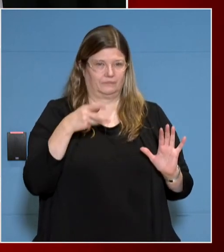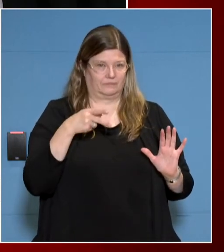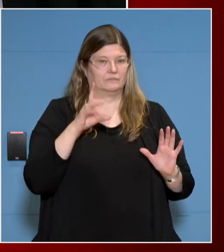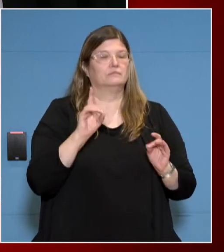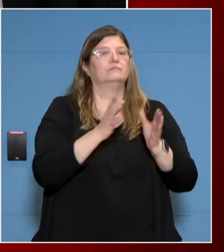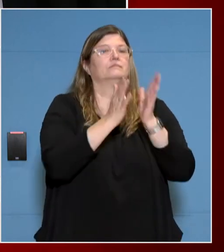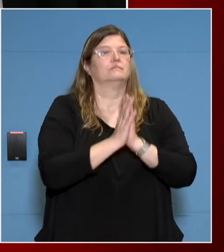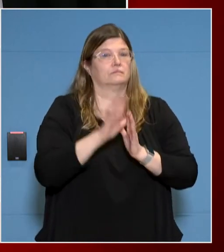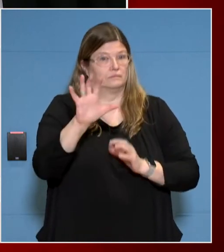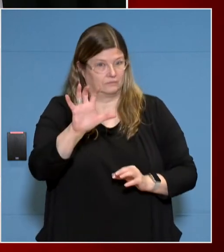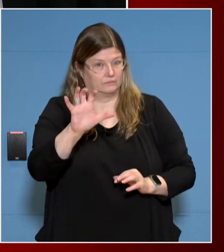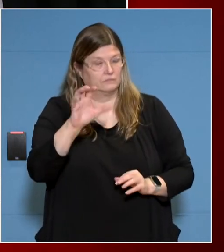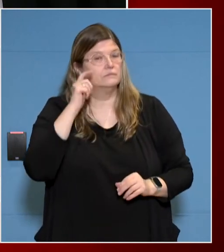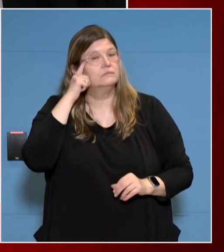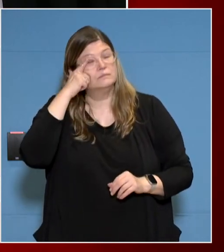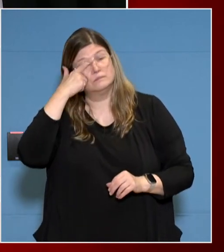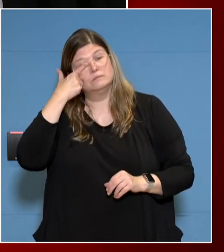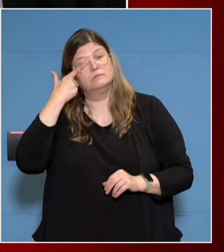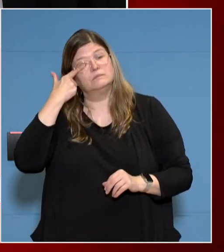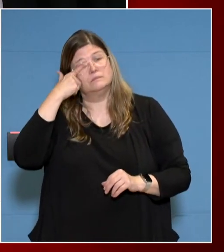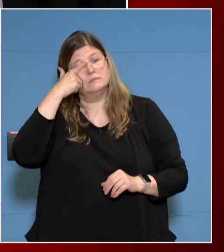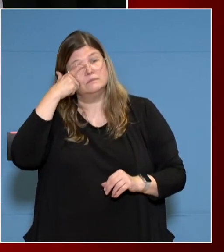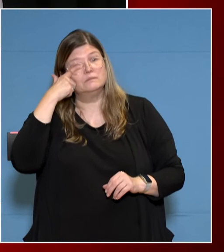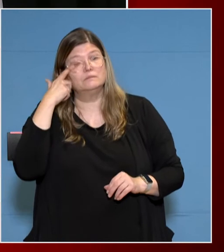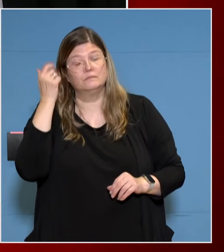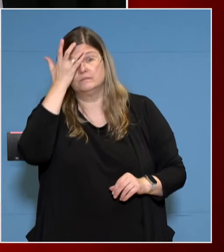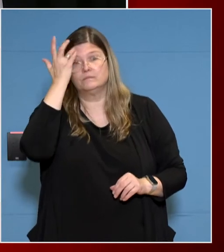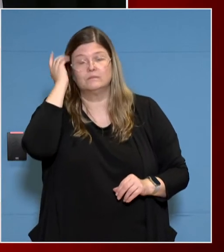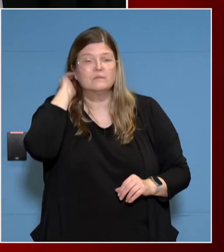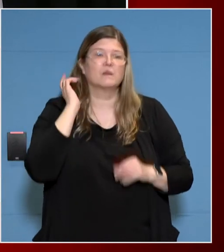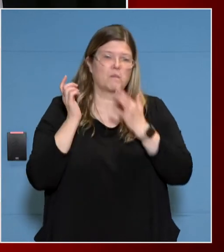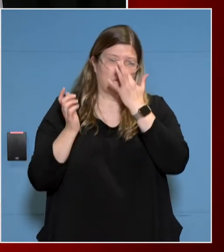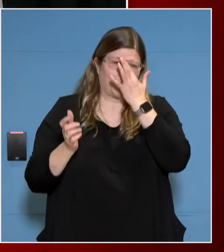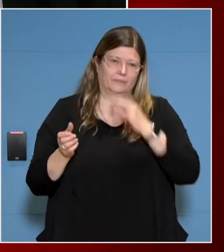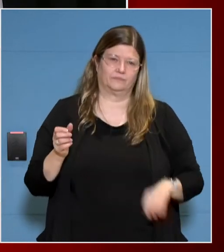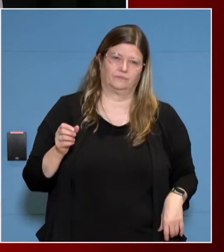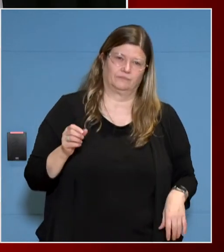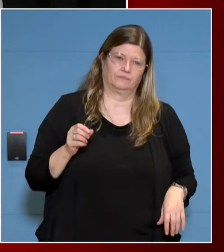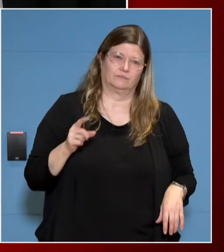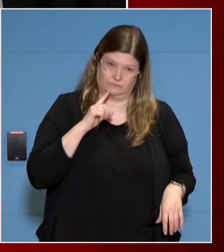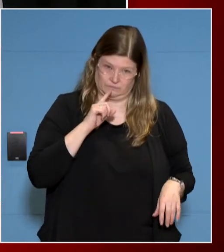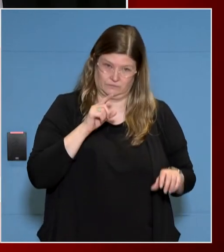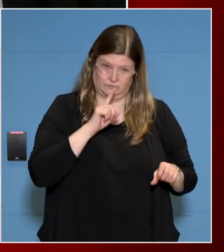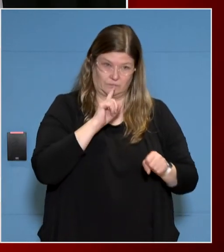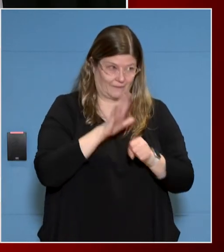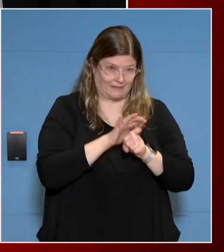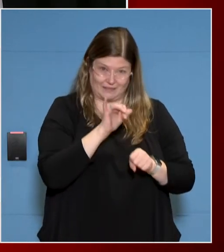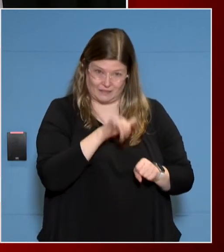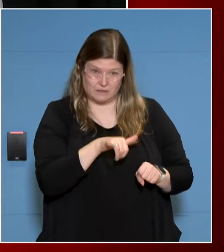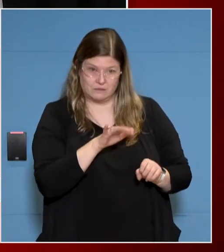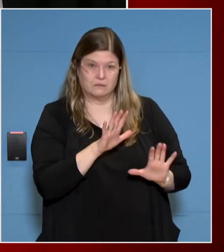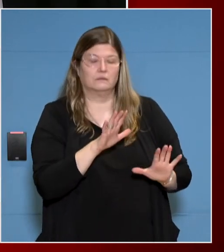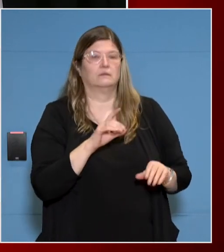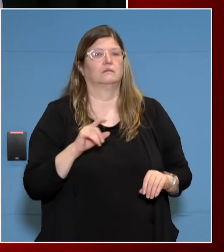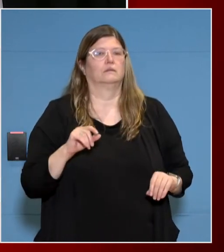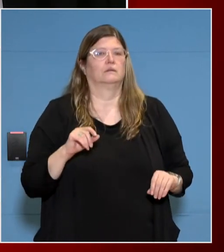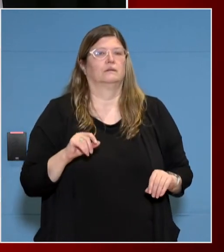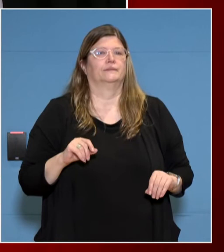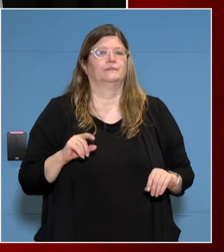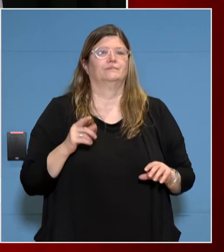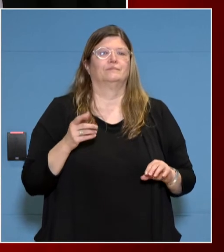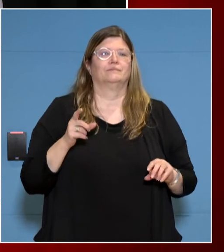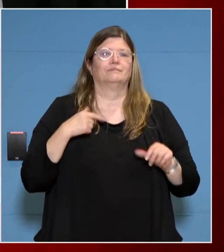500. The thousands were from federal requests. Can you confirm that, or is that just from reports that you're speaking of? Well, we're in ongoing